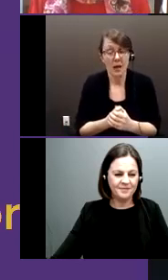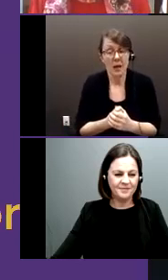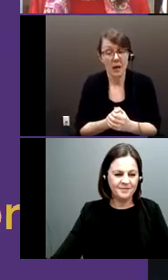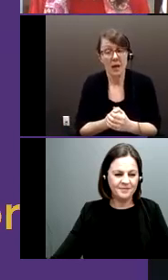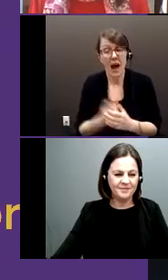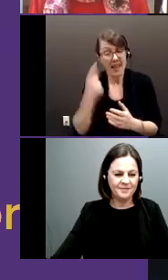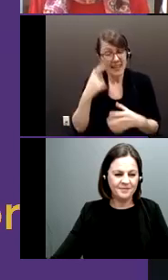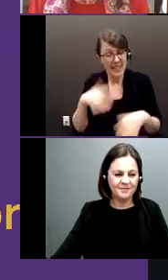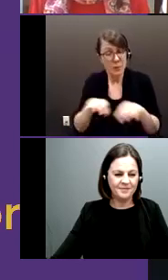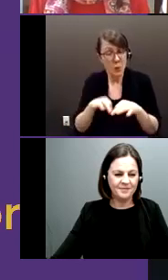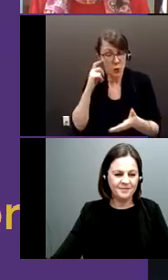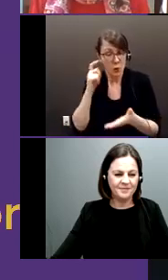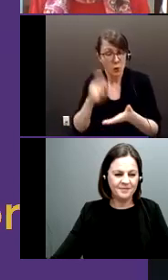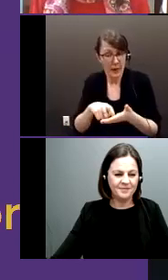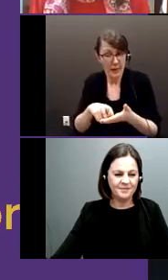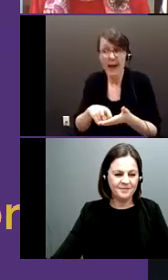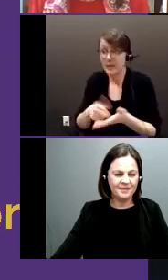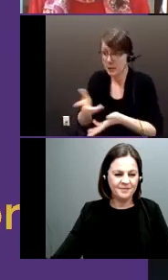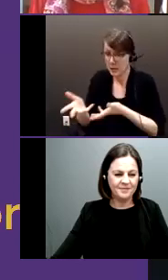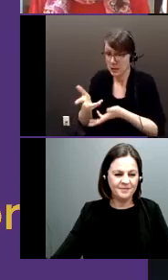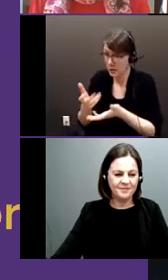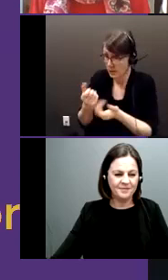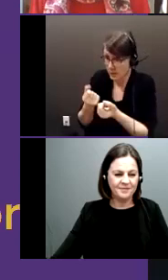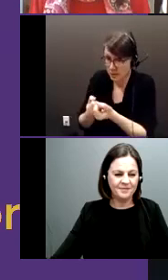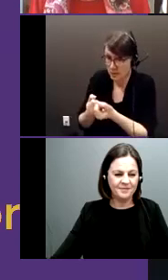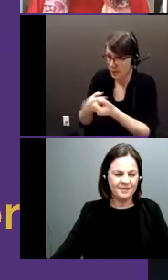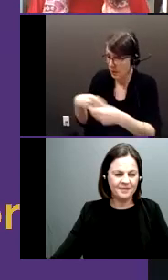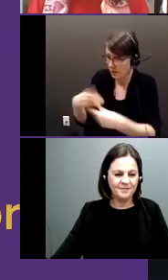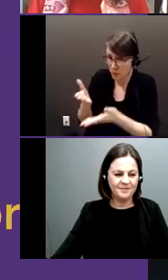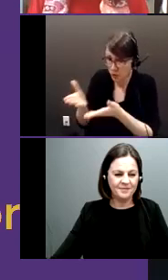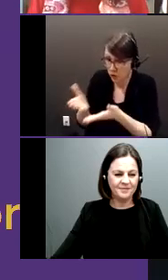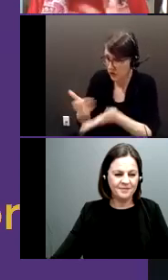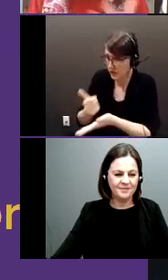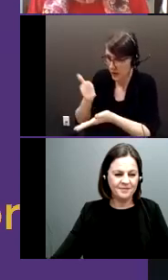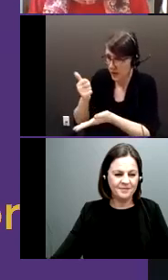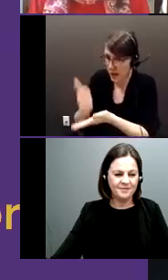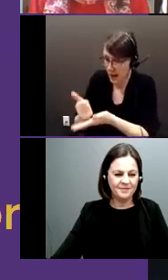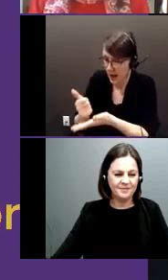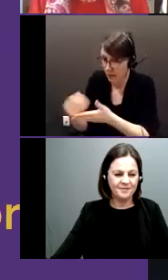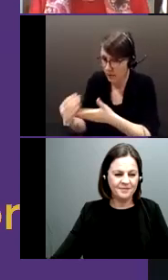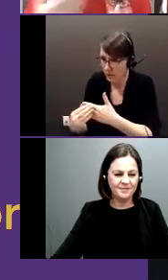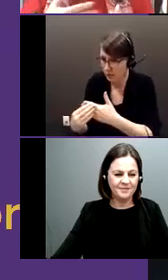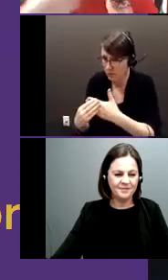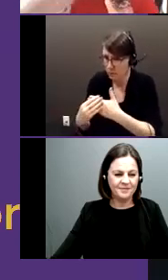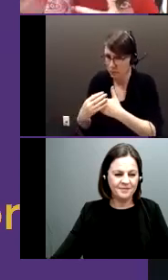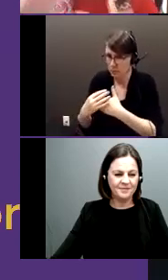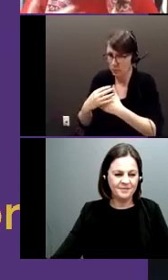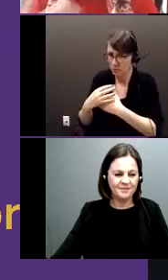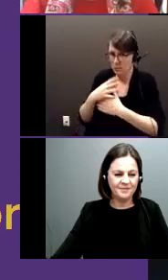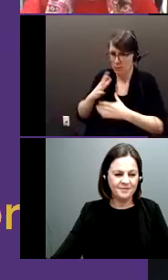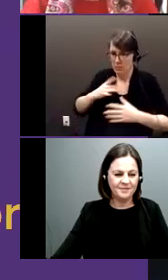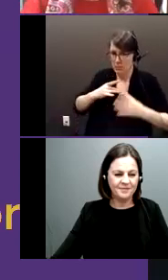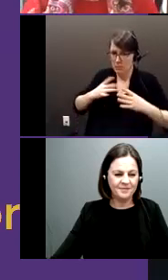trauma or compassion fatigue or burnout. We talk a lot about vicarious trauma, and what this